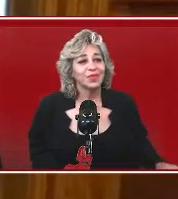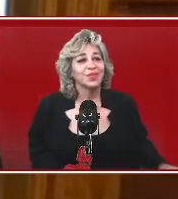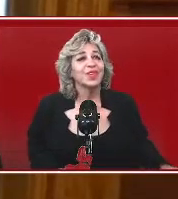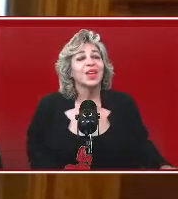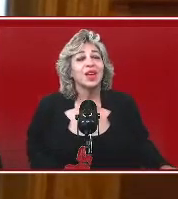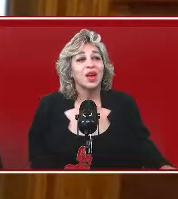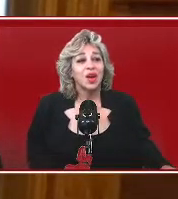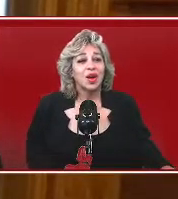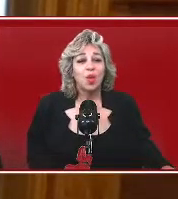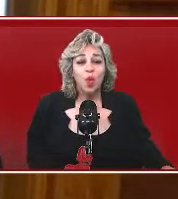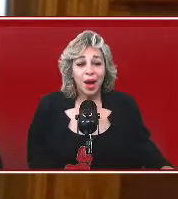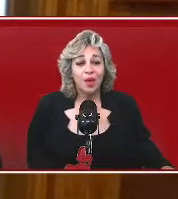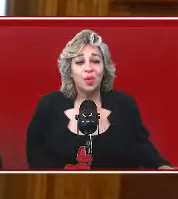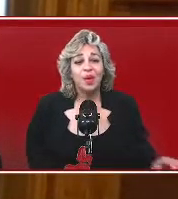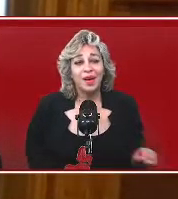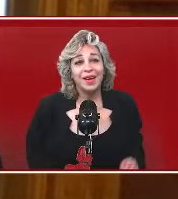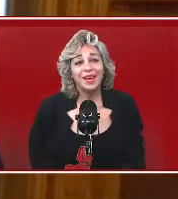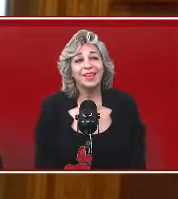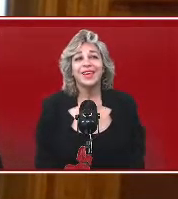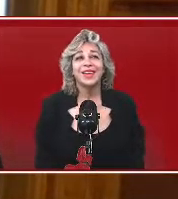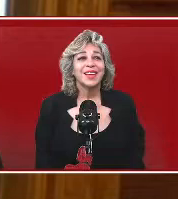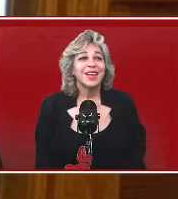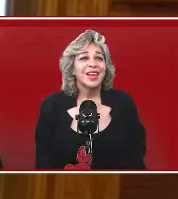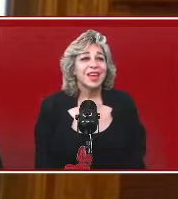Estoy Wow.